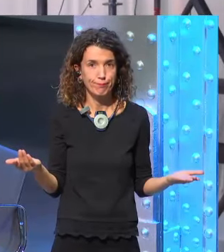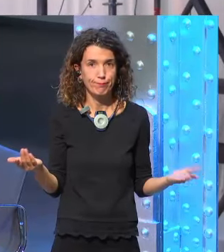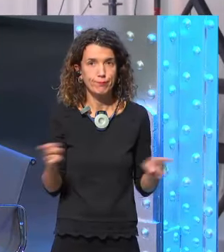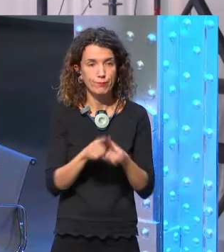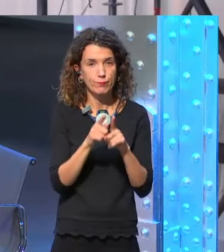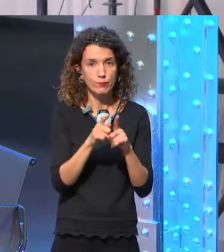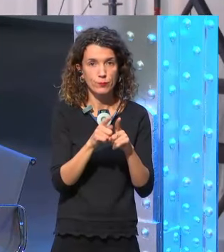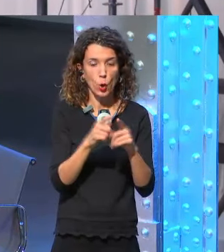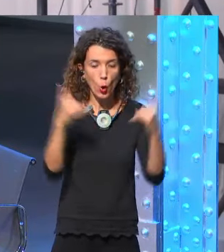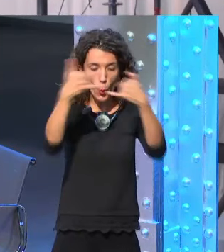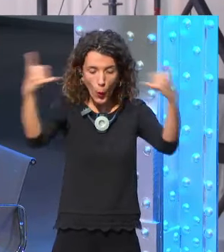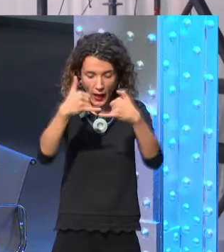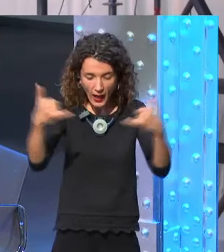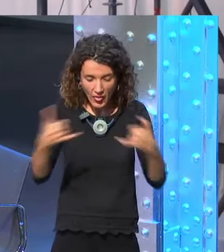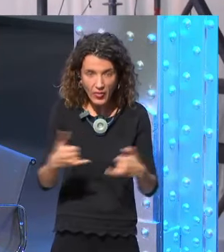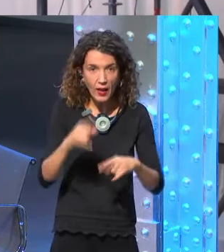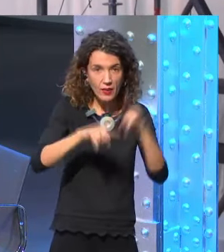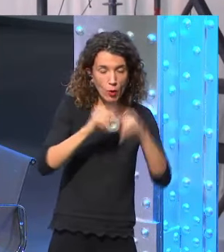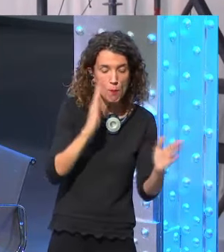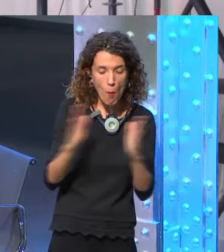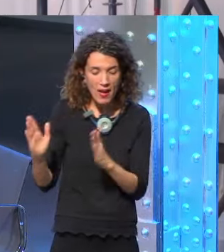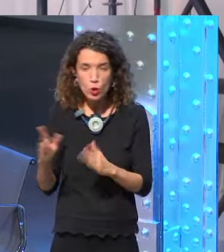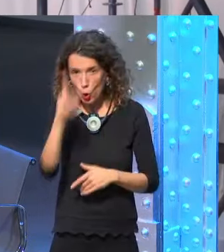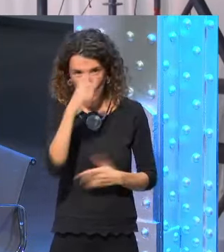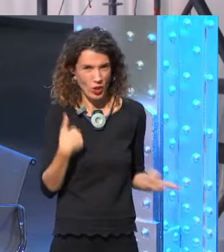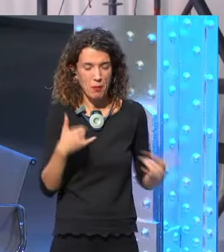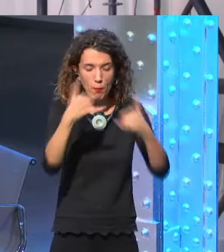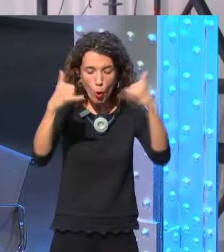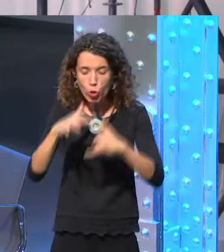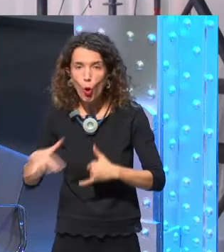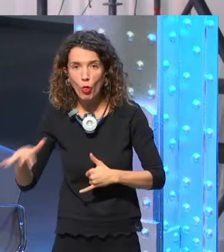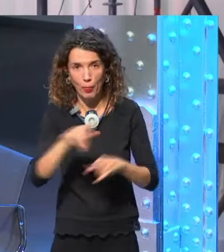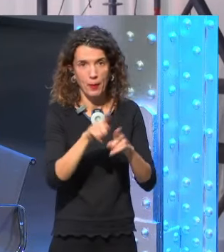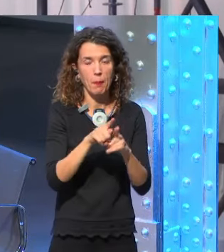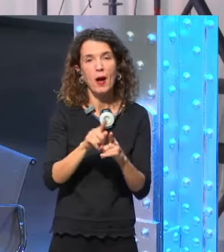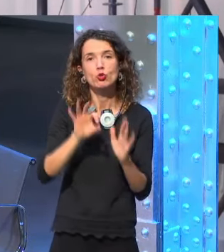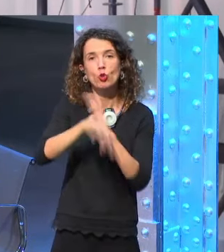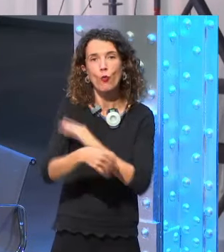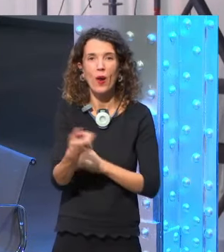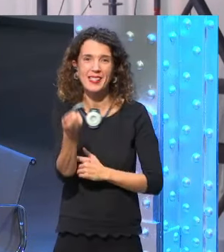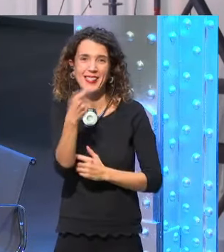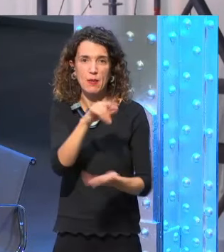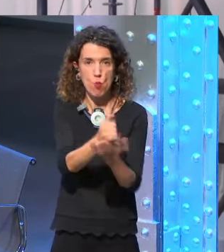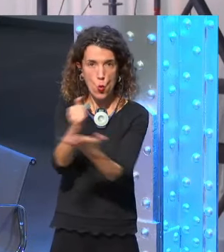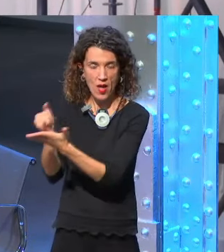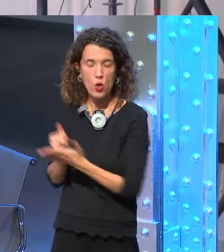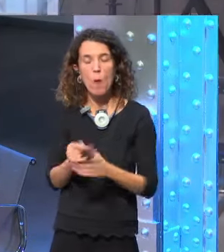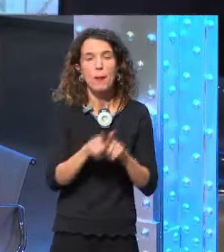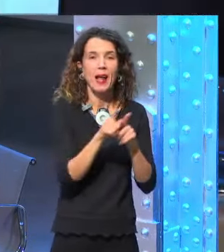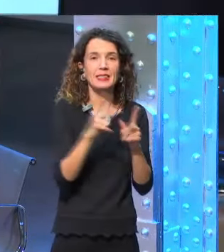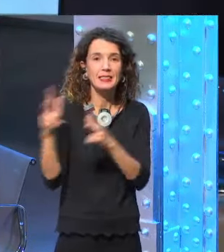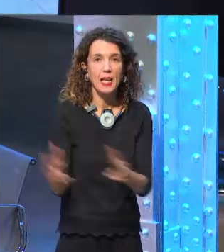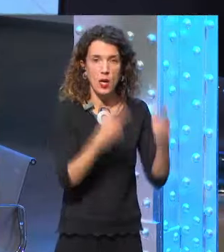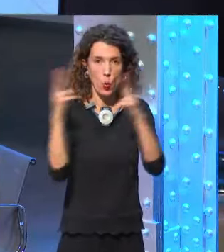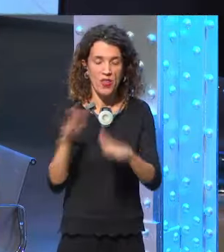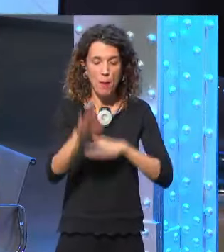we needed also to kind of work with the simulation software to actually sequence these entire steps and find a way